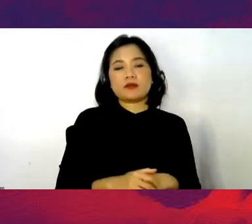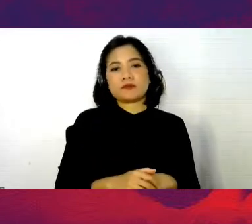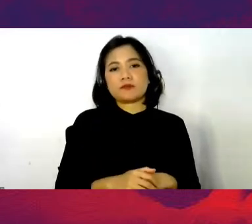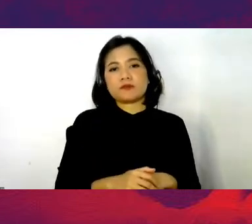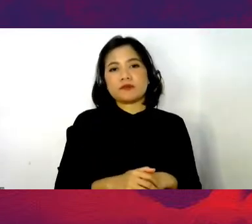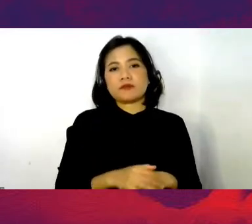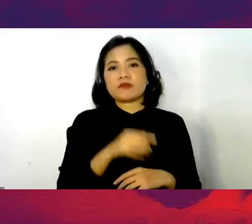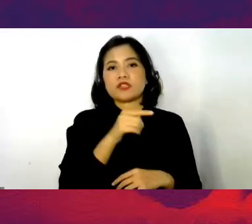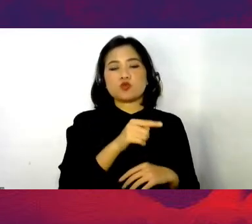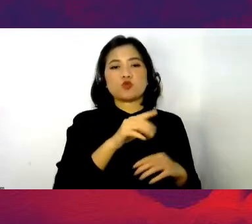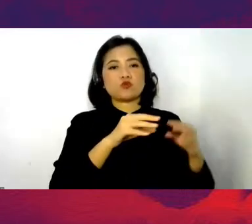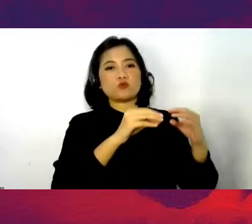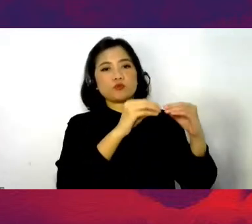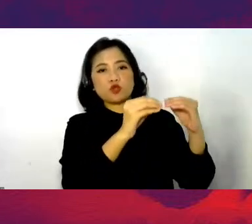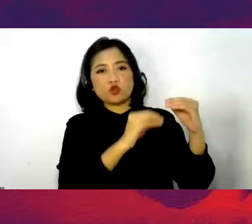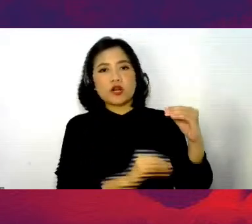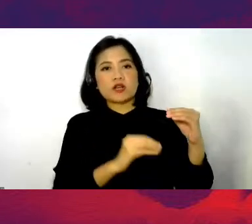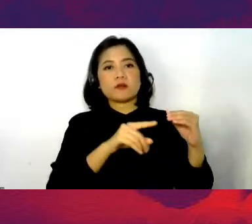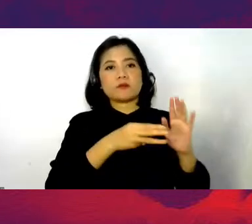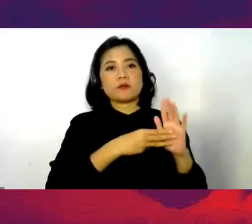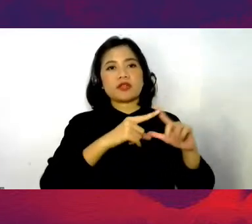the G0, you see